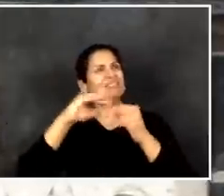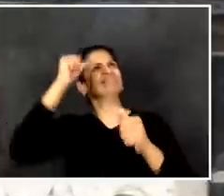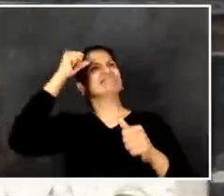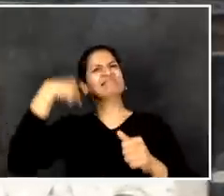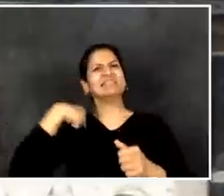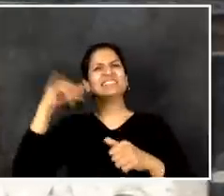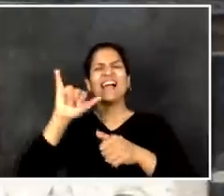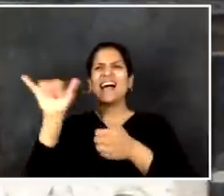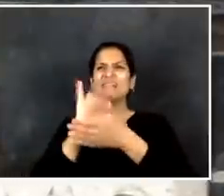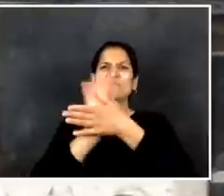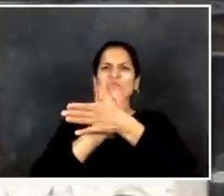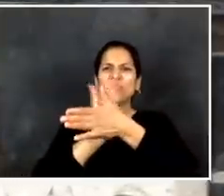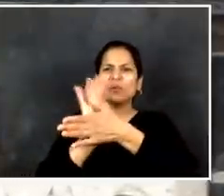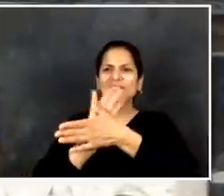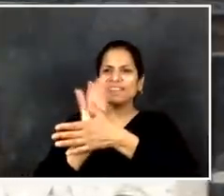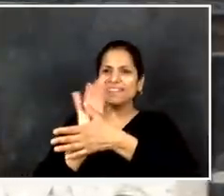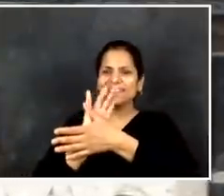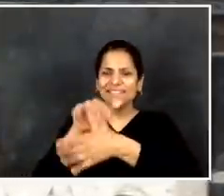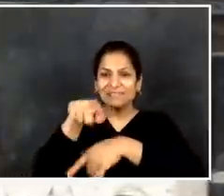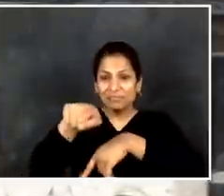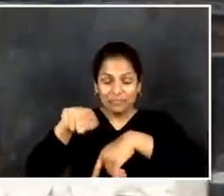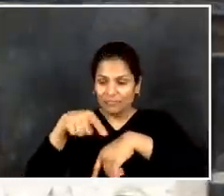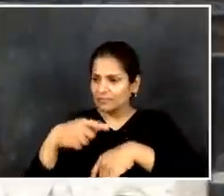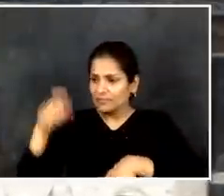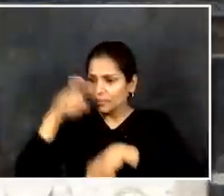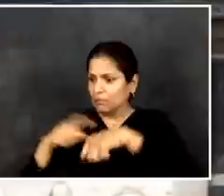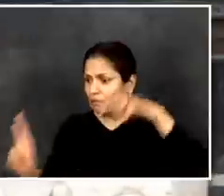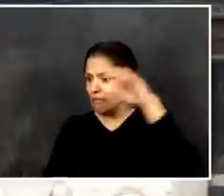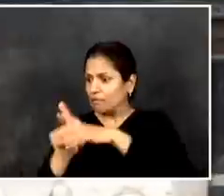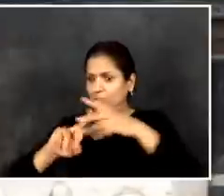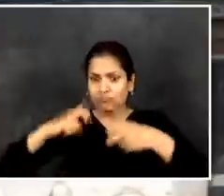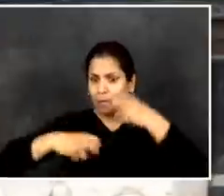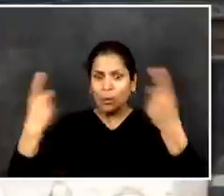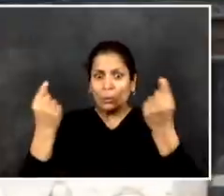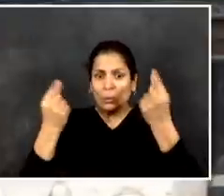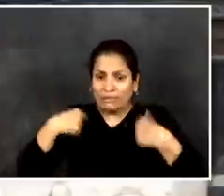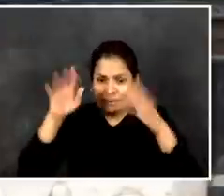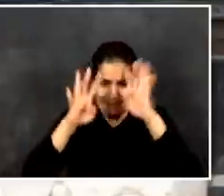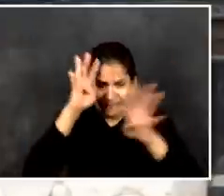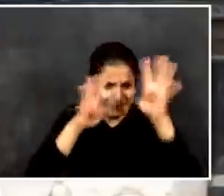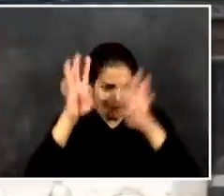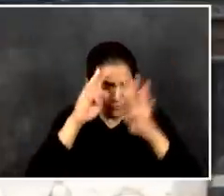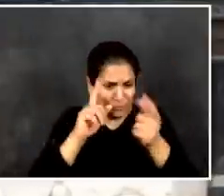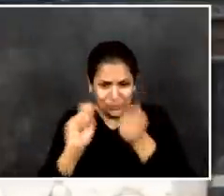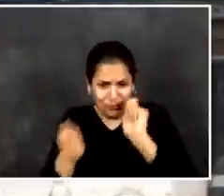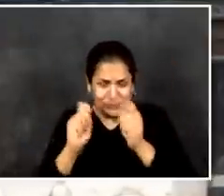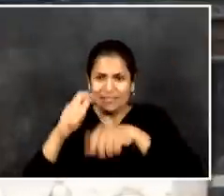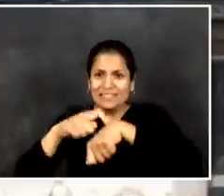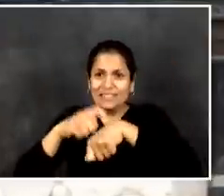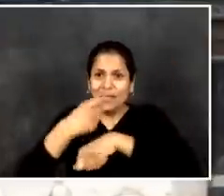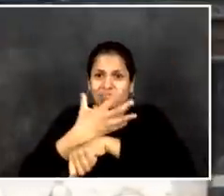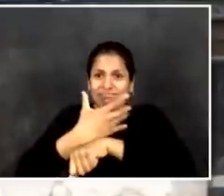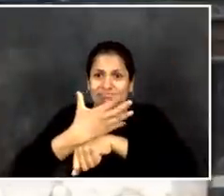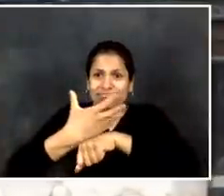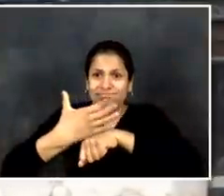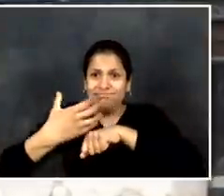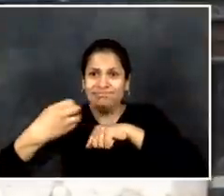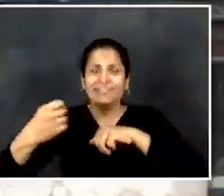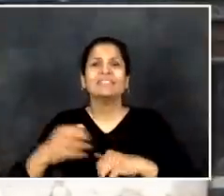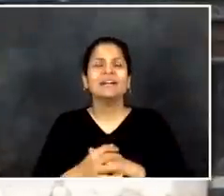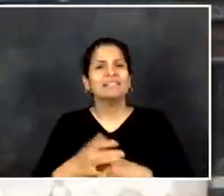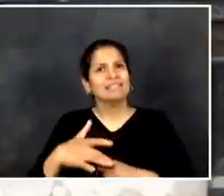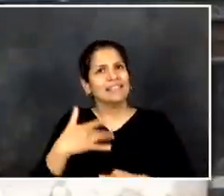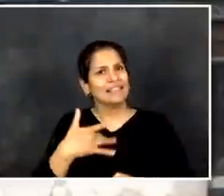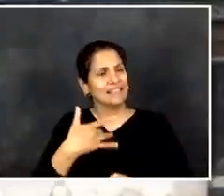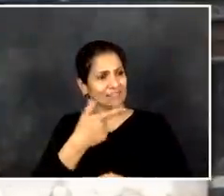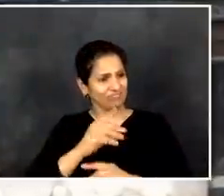here and now. And the fact that you were so inspired when you heard from the healthcare professionals what they were trying